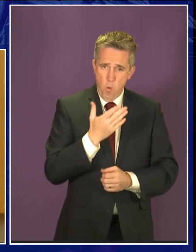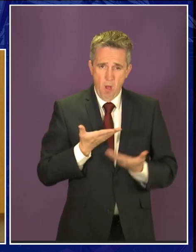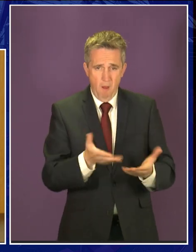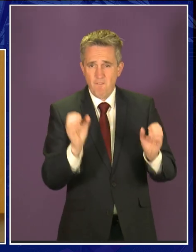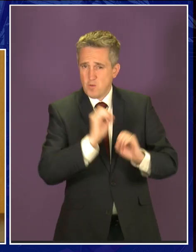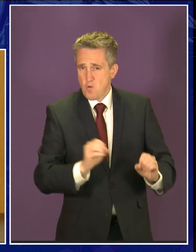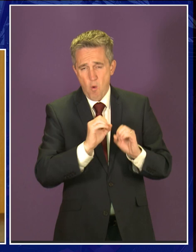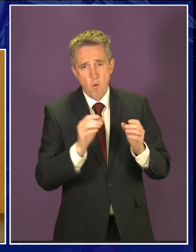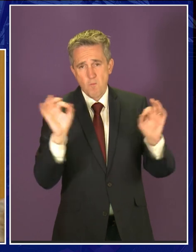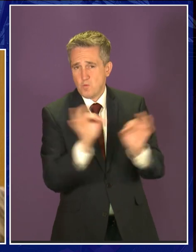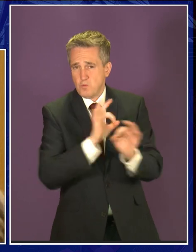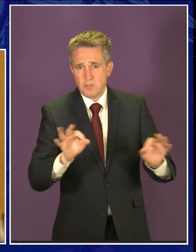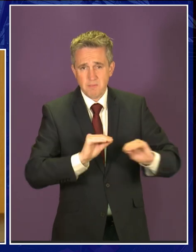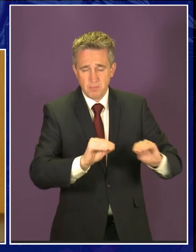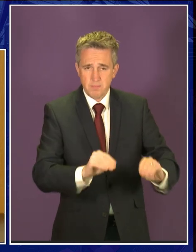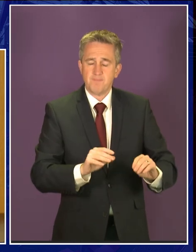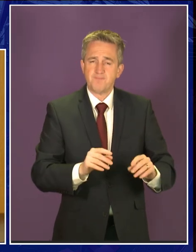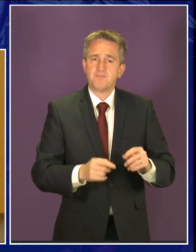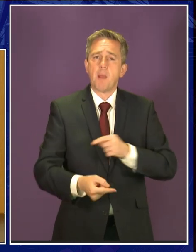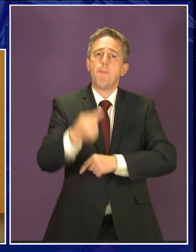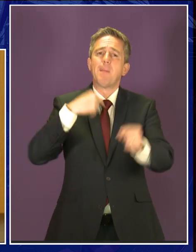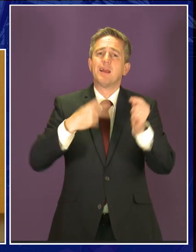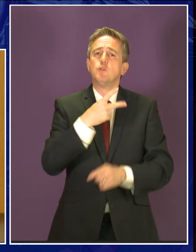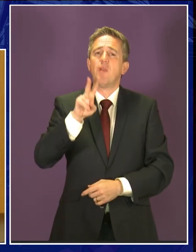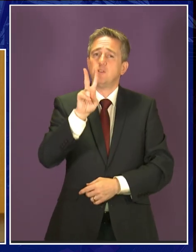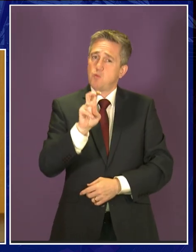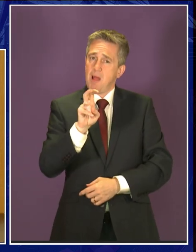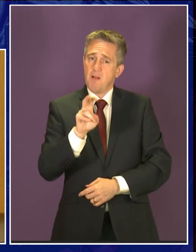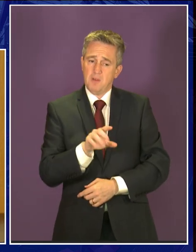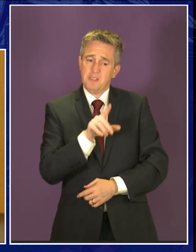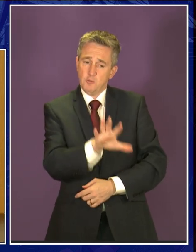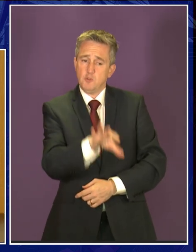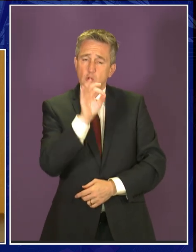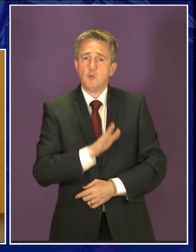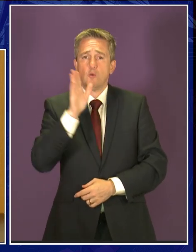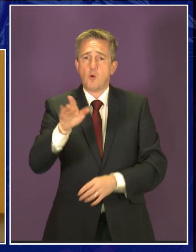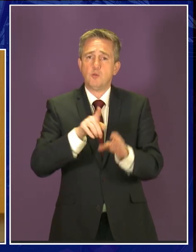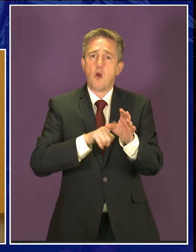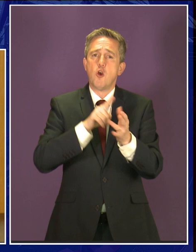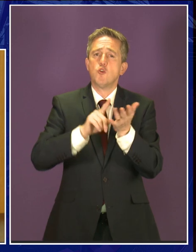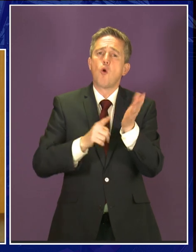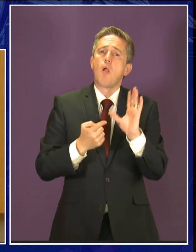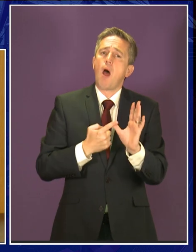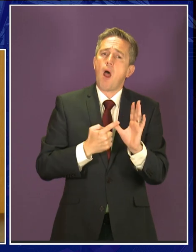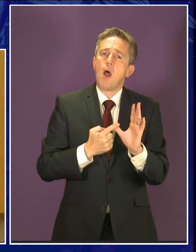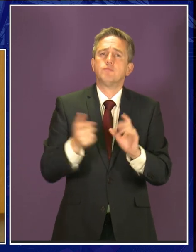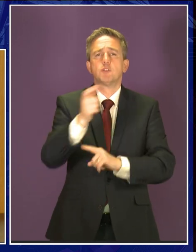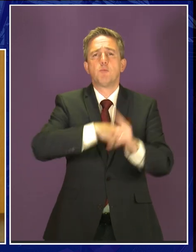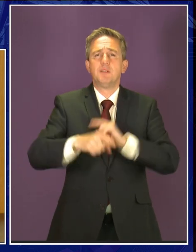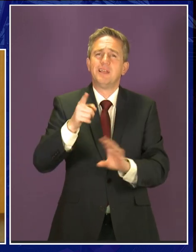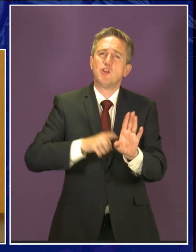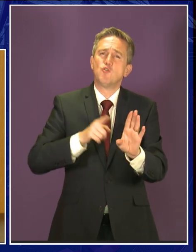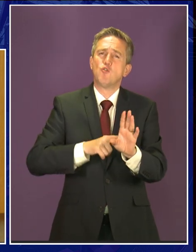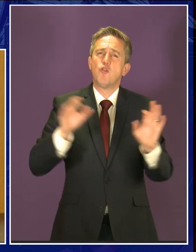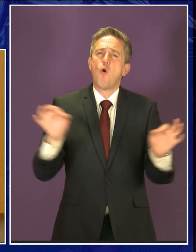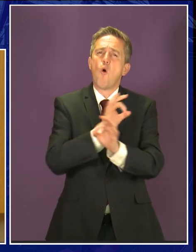programming. In 2012, she was selected to enroll in YOLA, a community youth orchestra sponsored